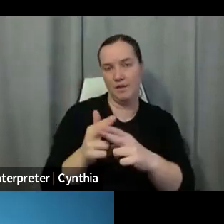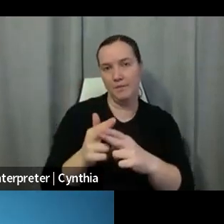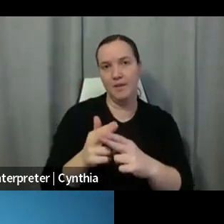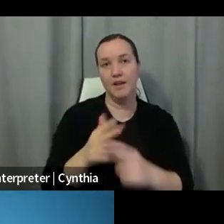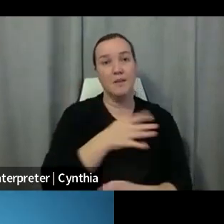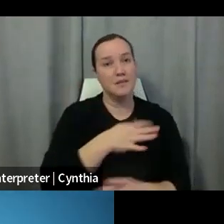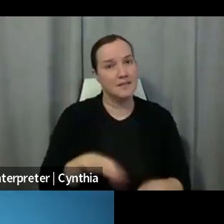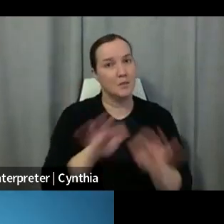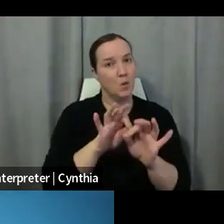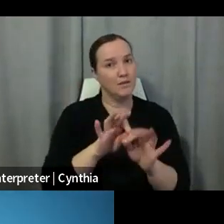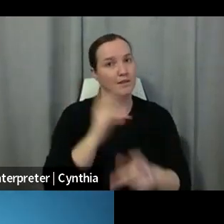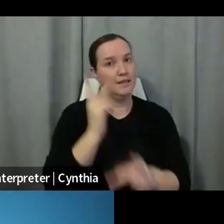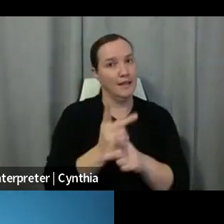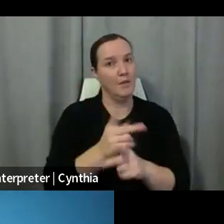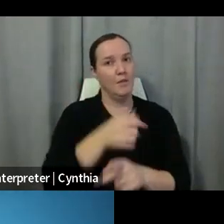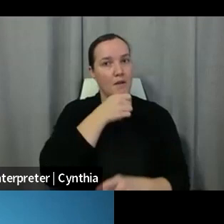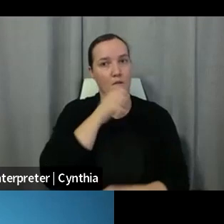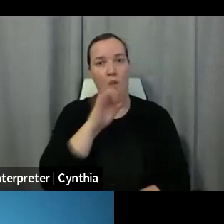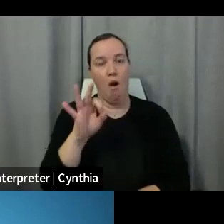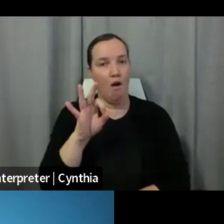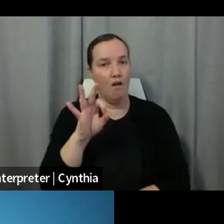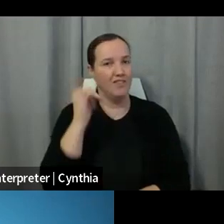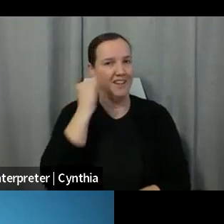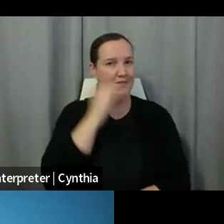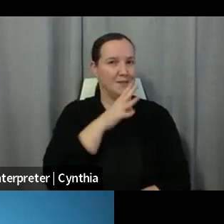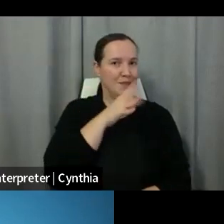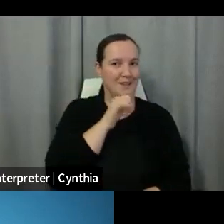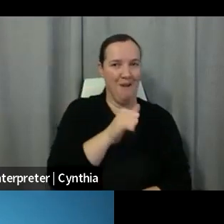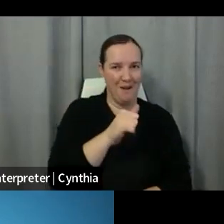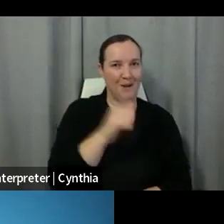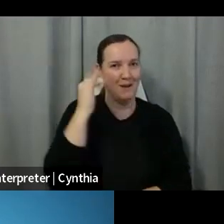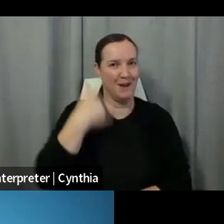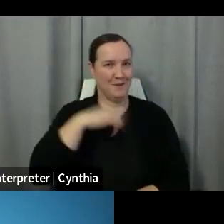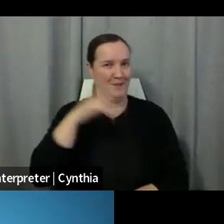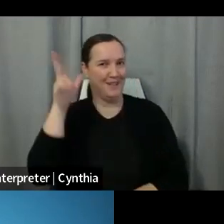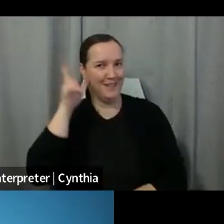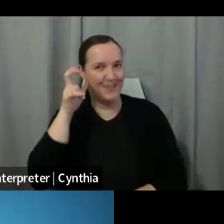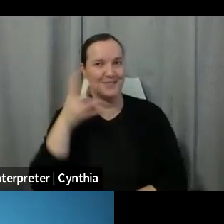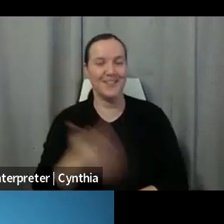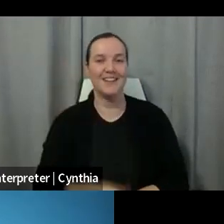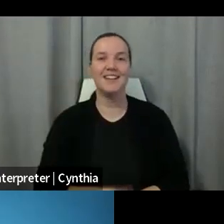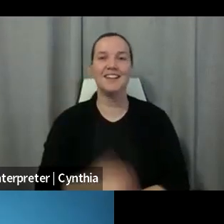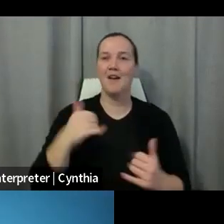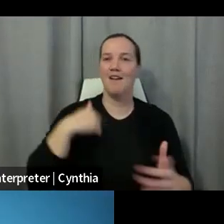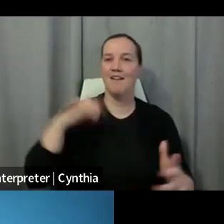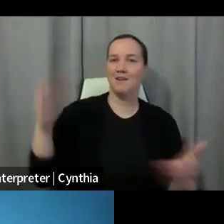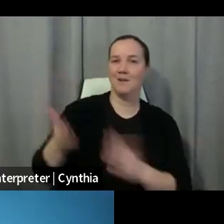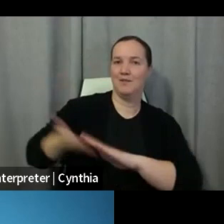stay on mute if you're not speaking, because we will hear you. Okay, now I would like to introduce our